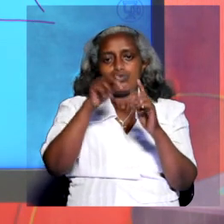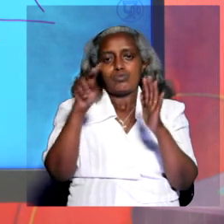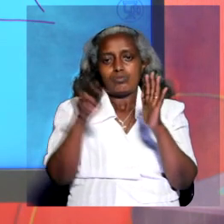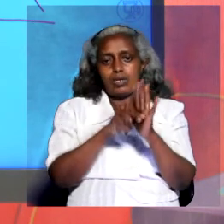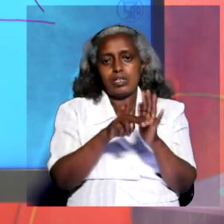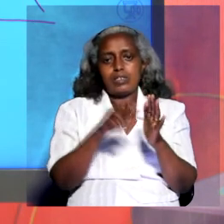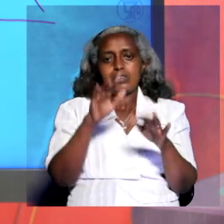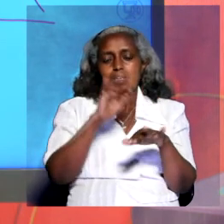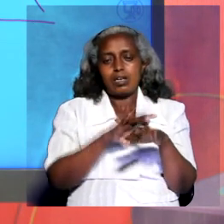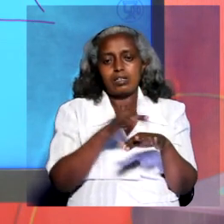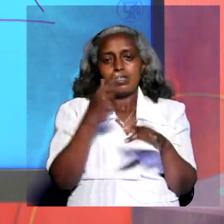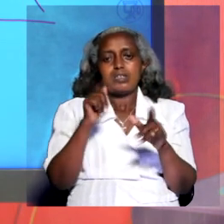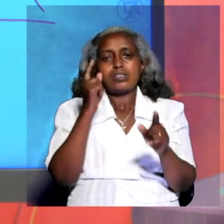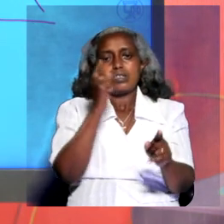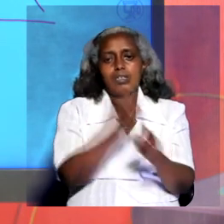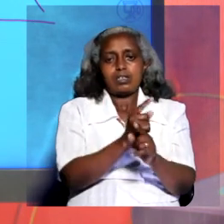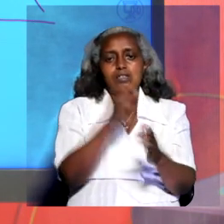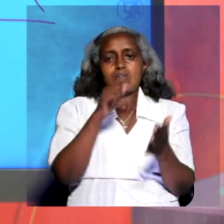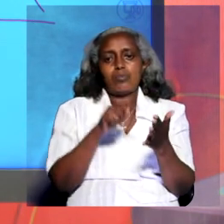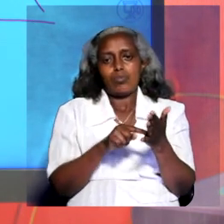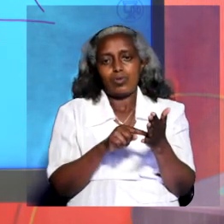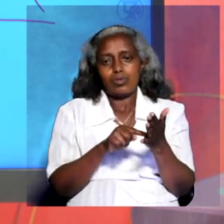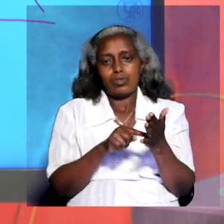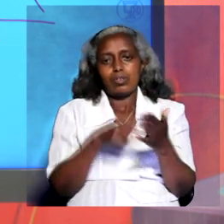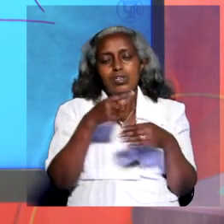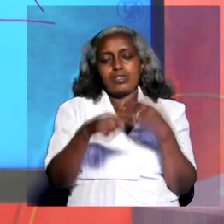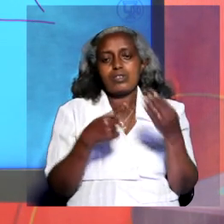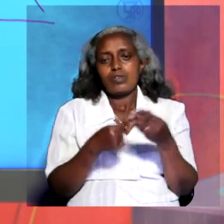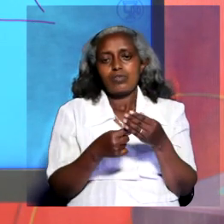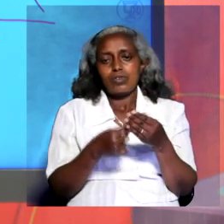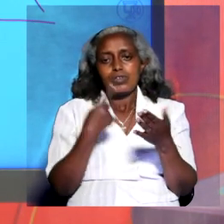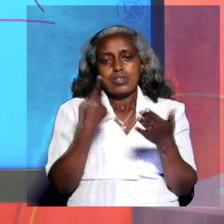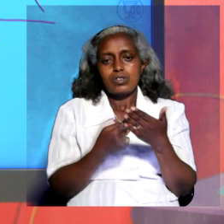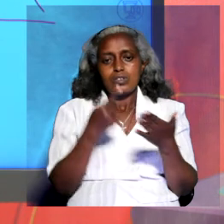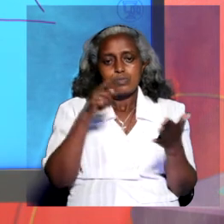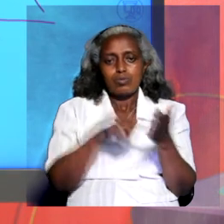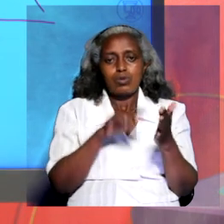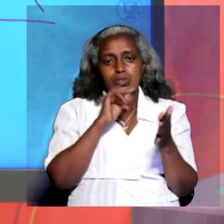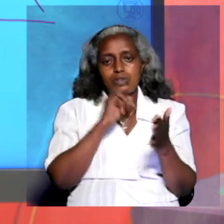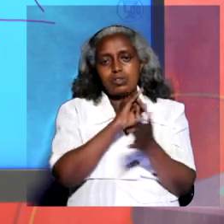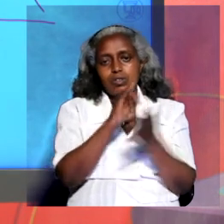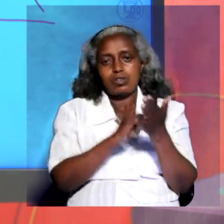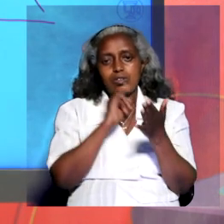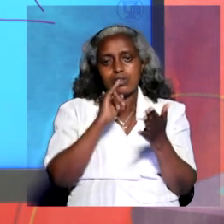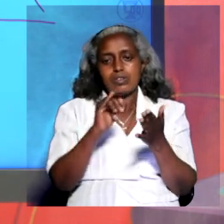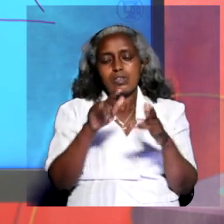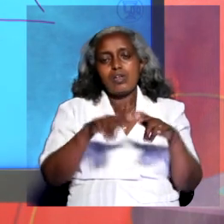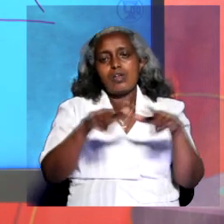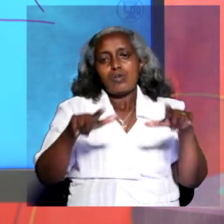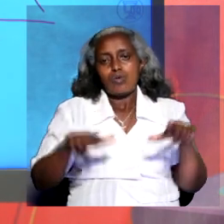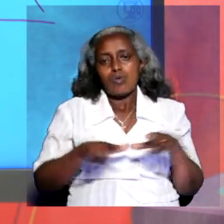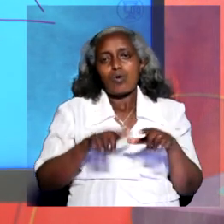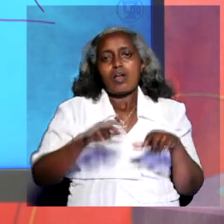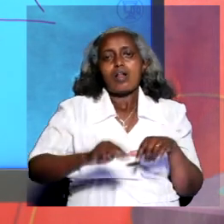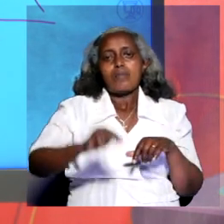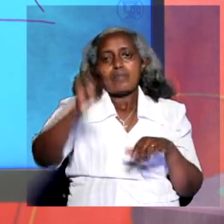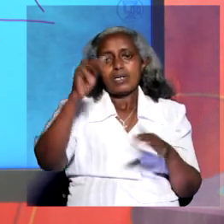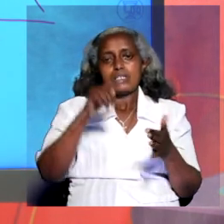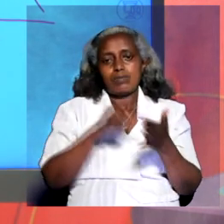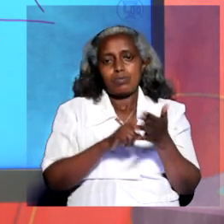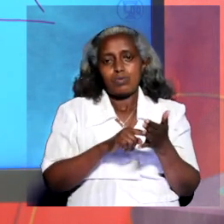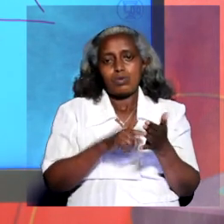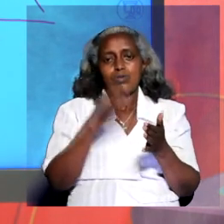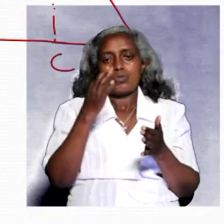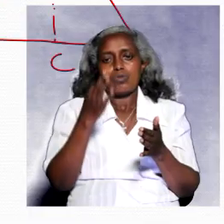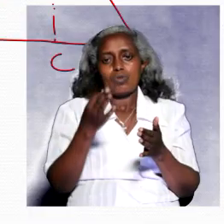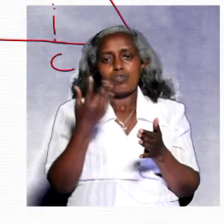minus at the critical point. Therefore, this point is this local maximum point